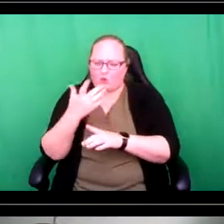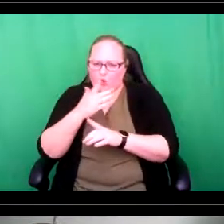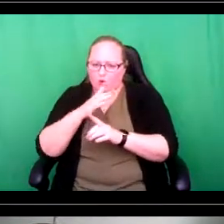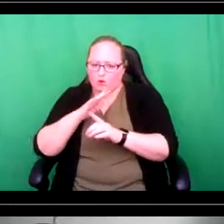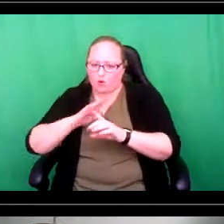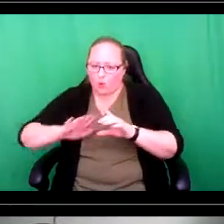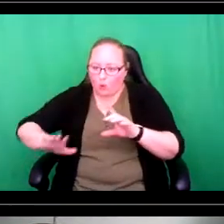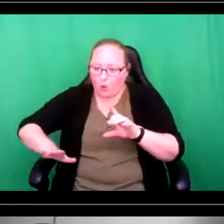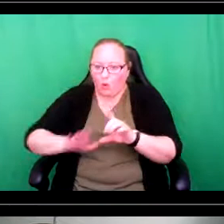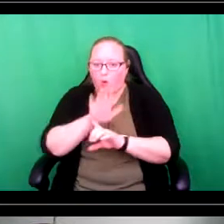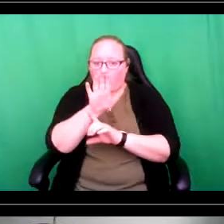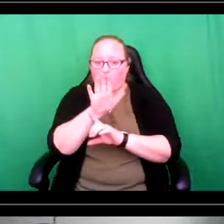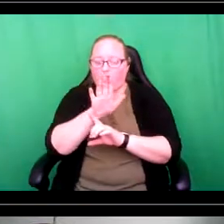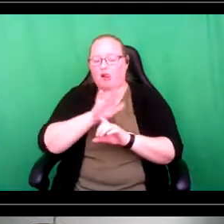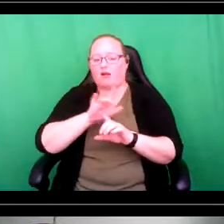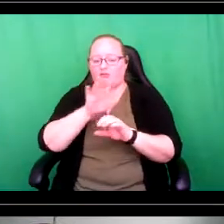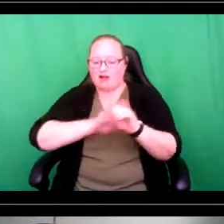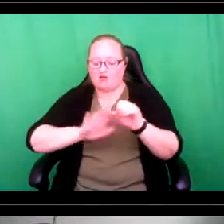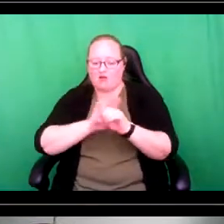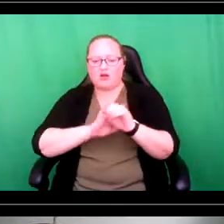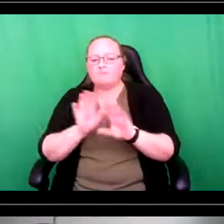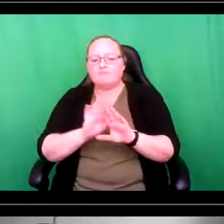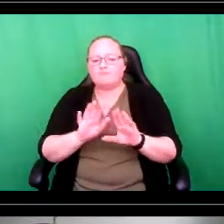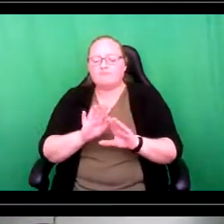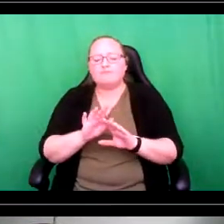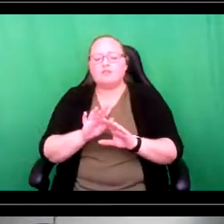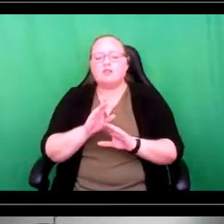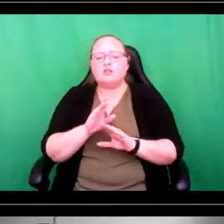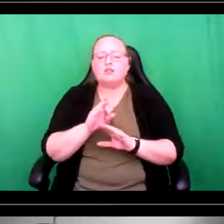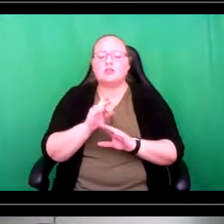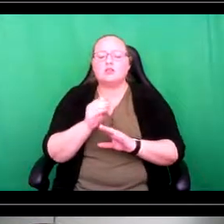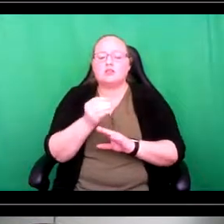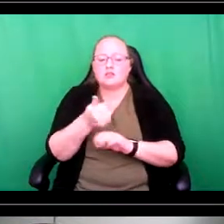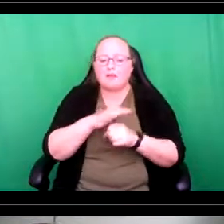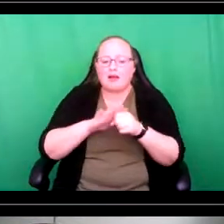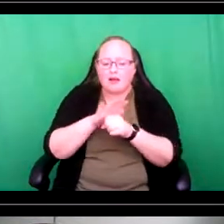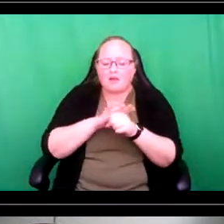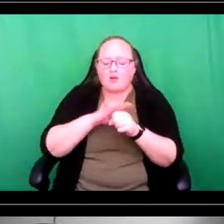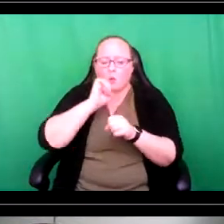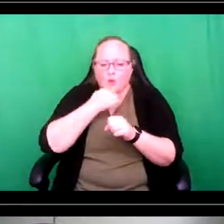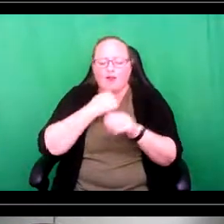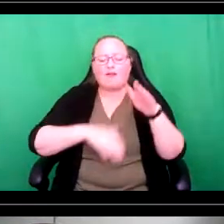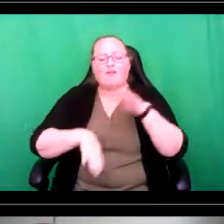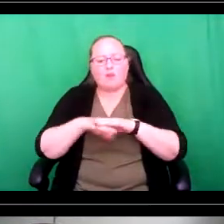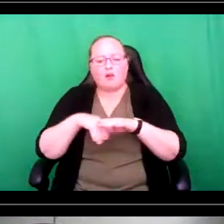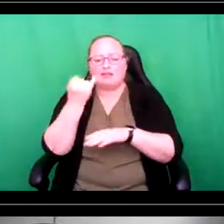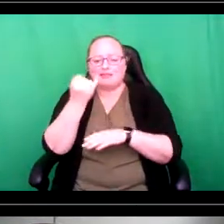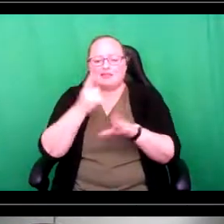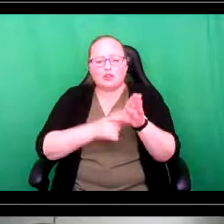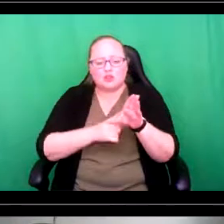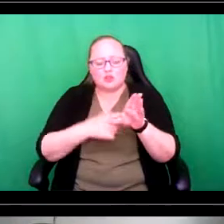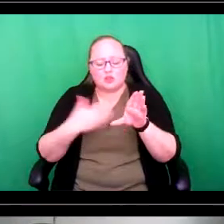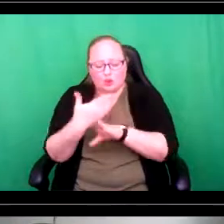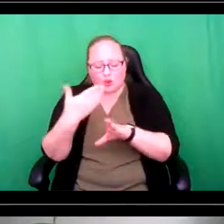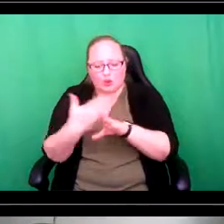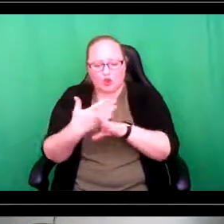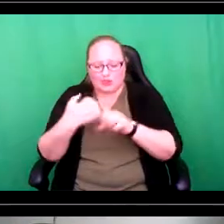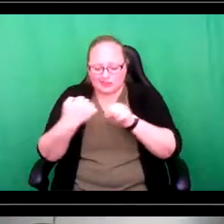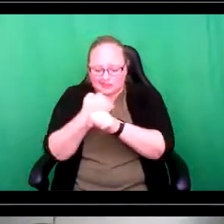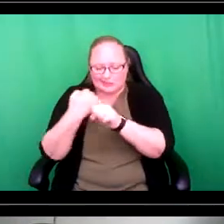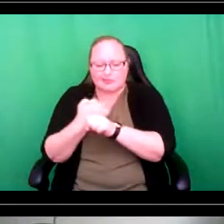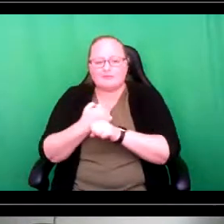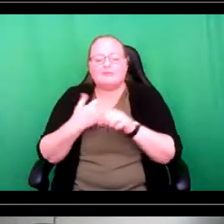work will take most of the 6 years. For example, building, testing and commissioning the